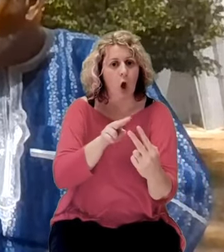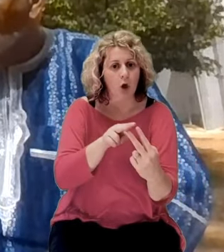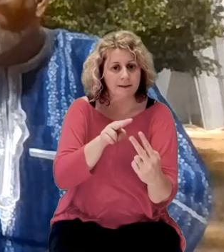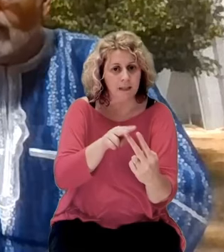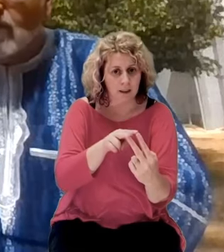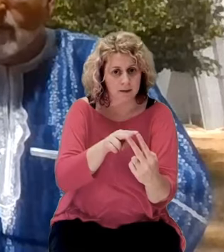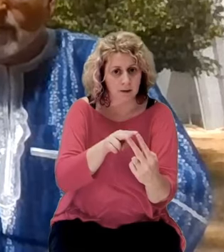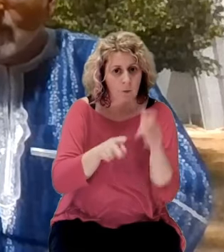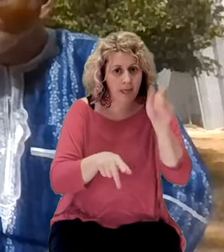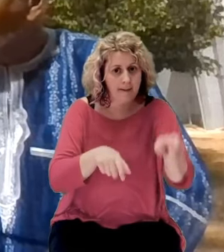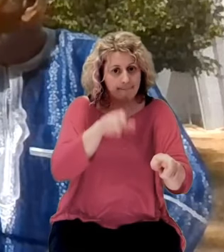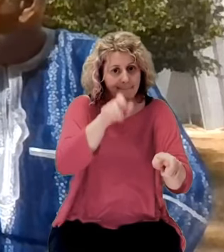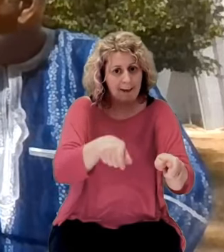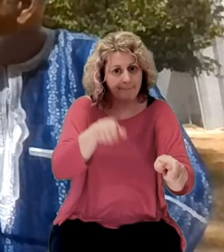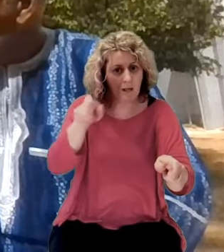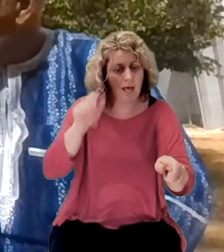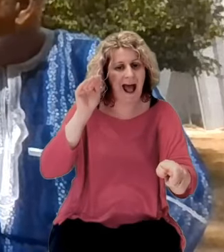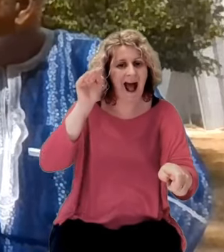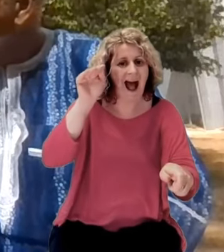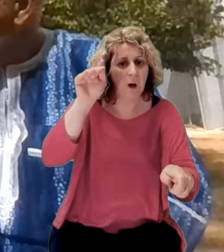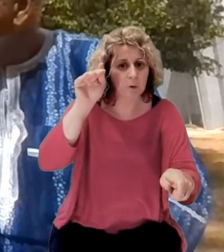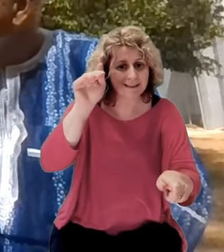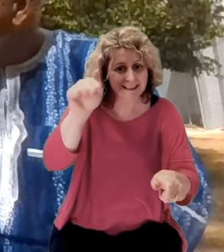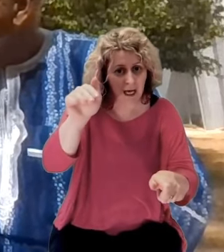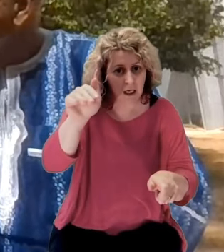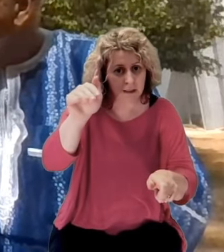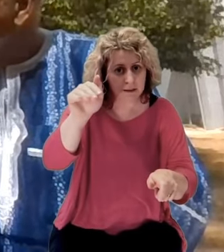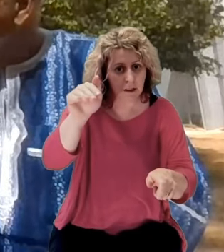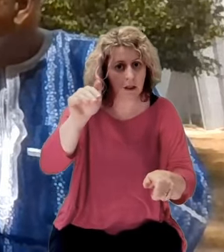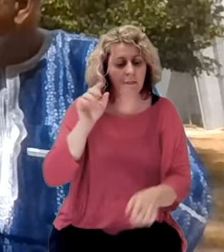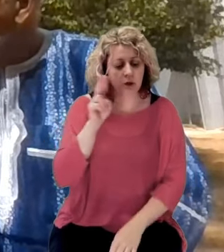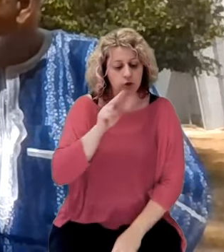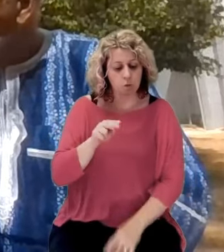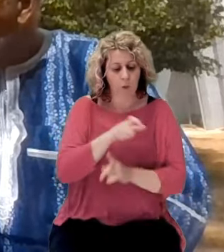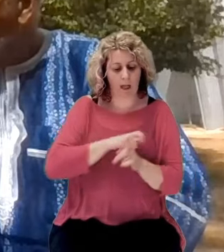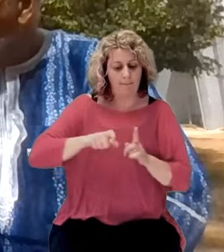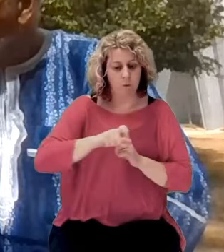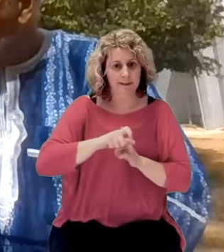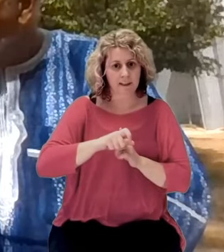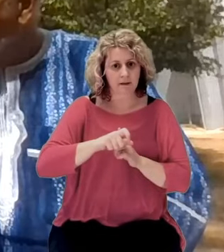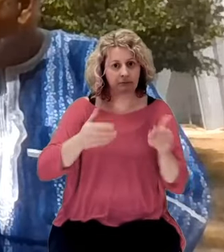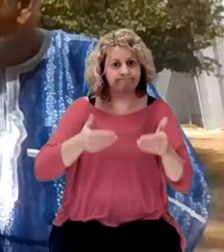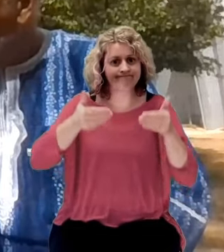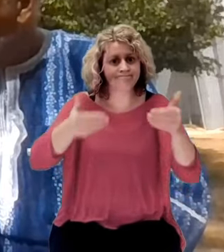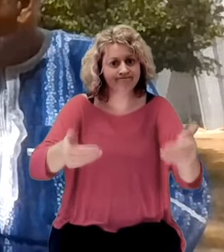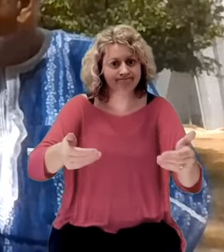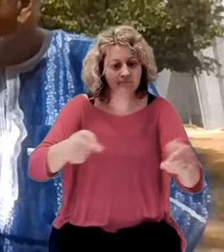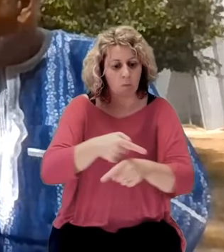we try to establish contact with people outside